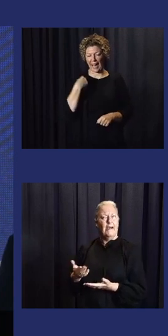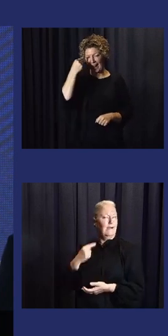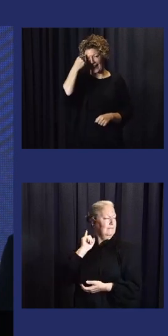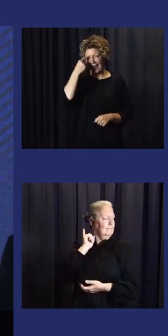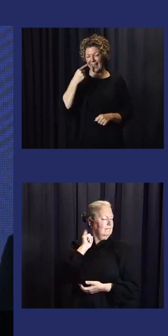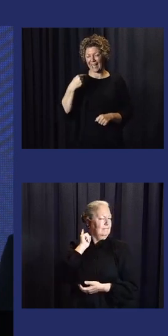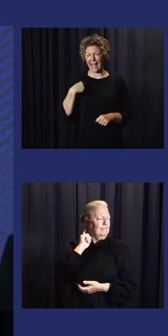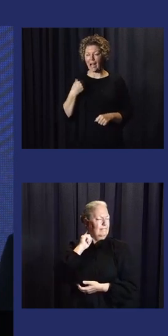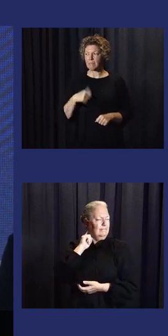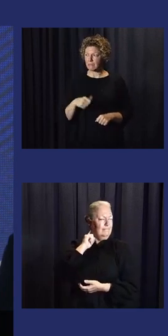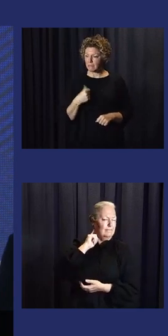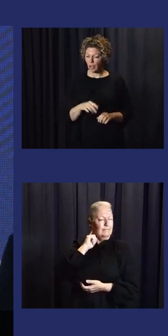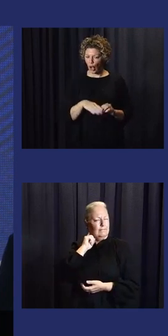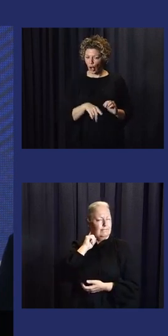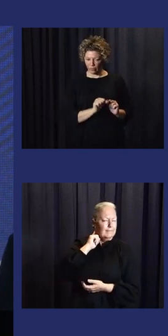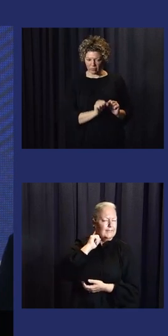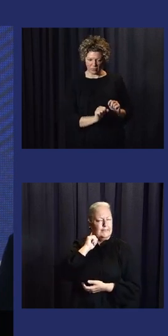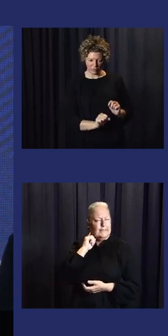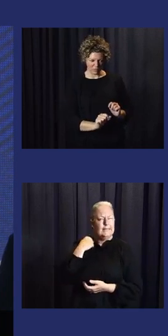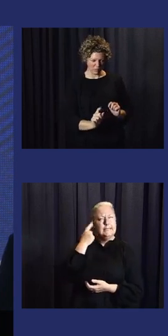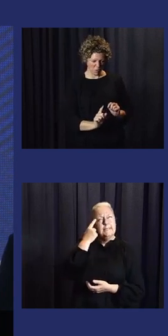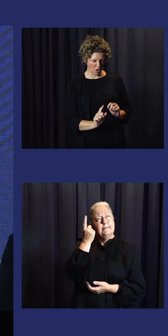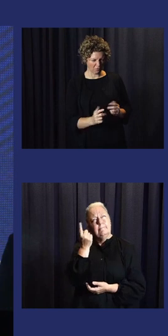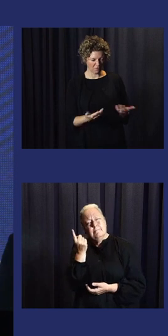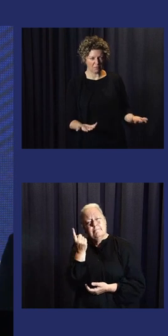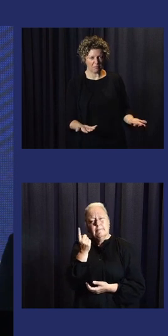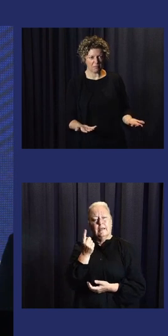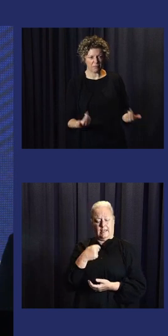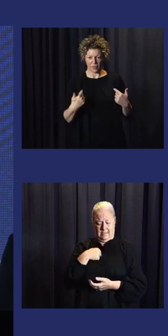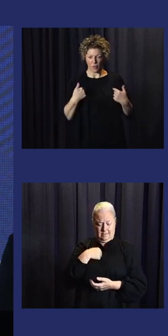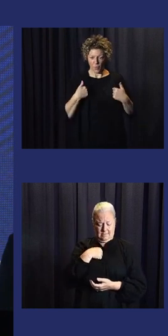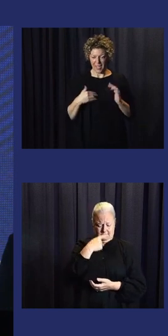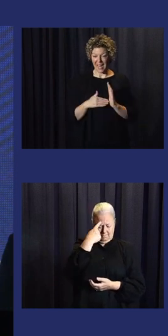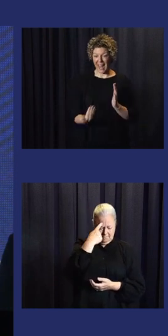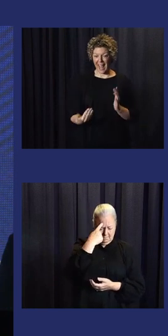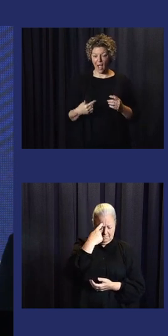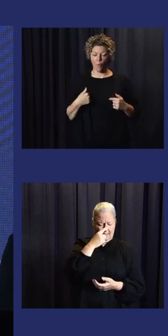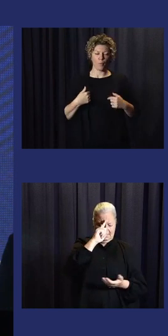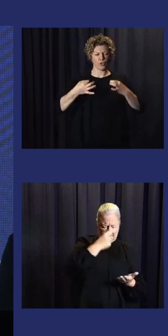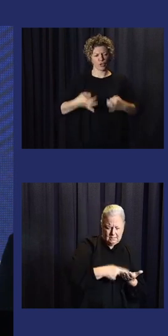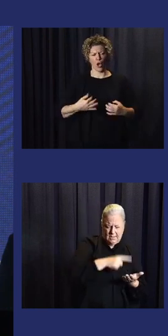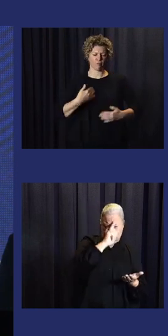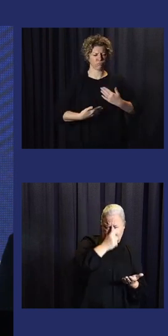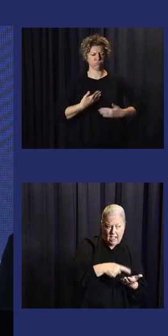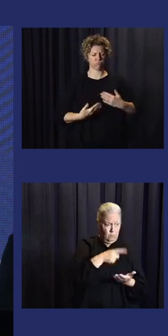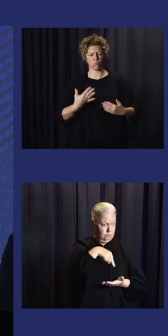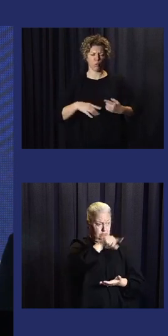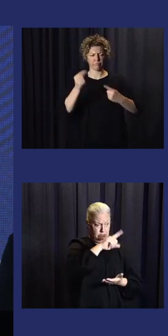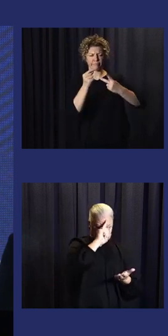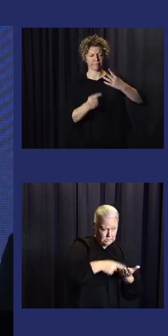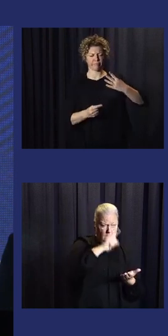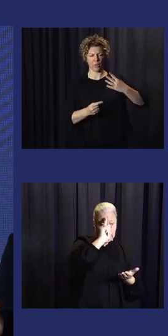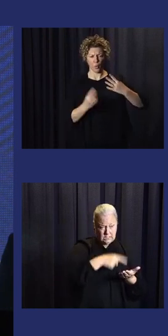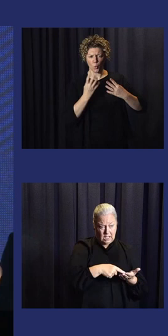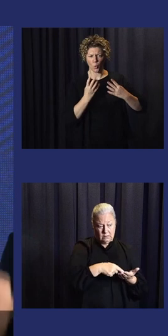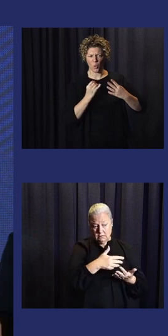now more consciously about what we making decisions now are